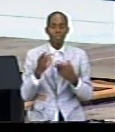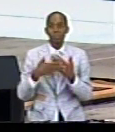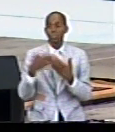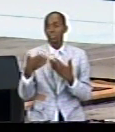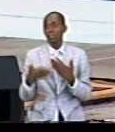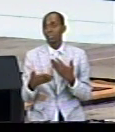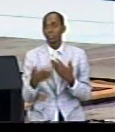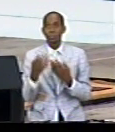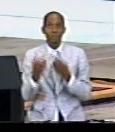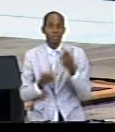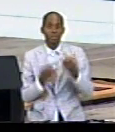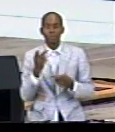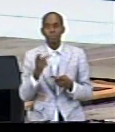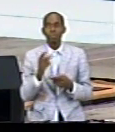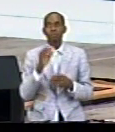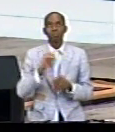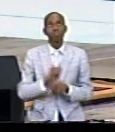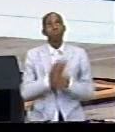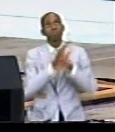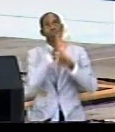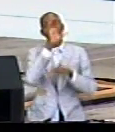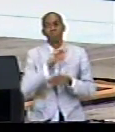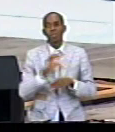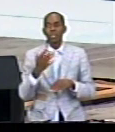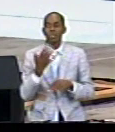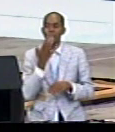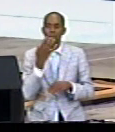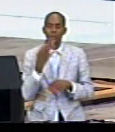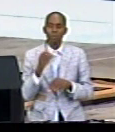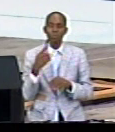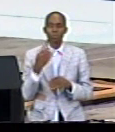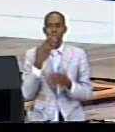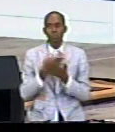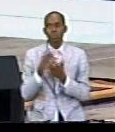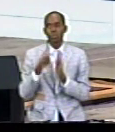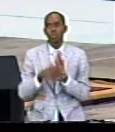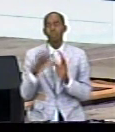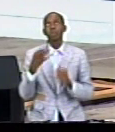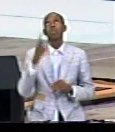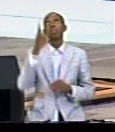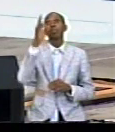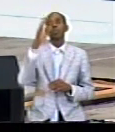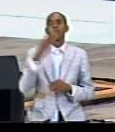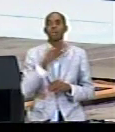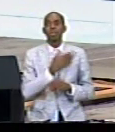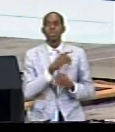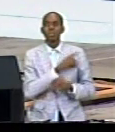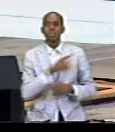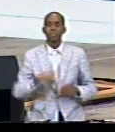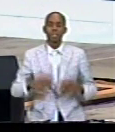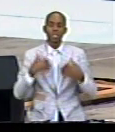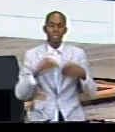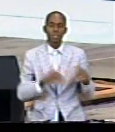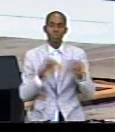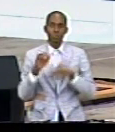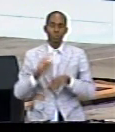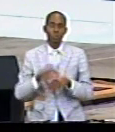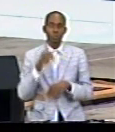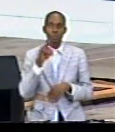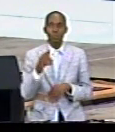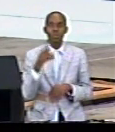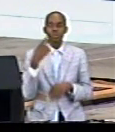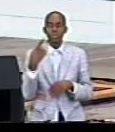the goodness of God, of the grace of God, and the Lord has imparted unto you the fruit of his